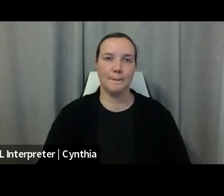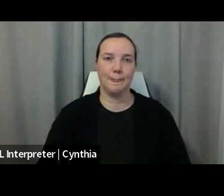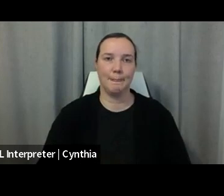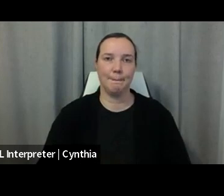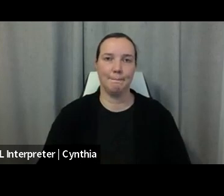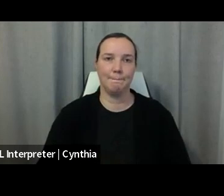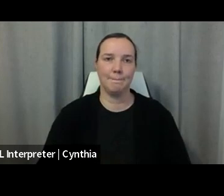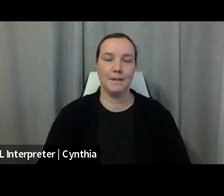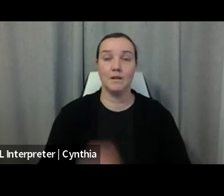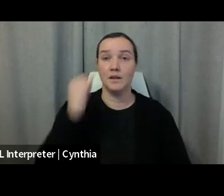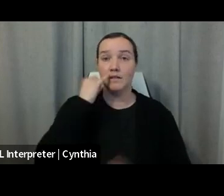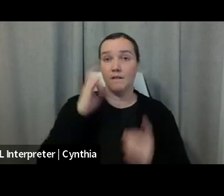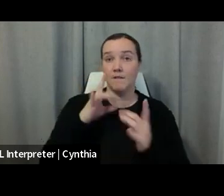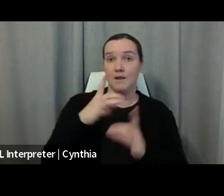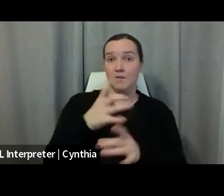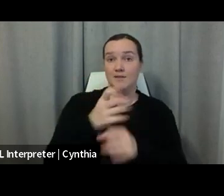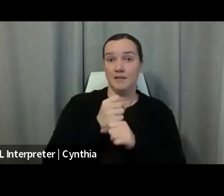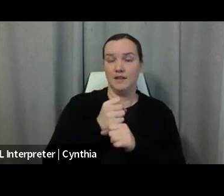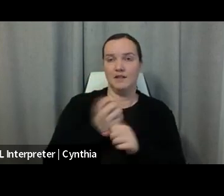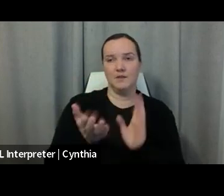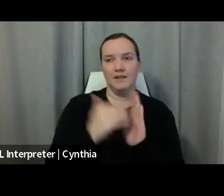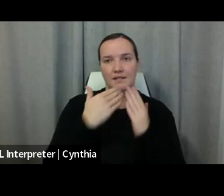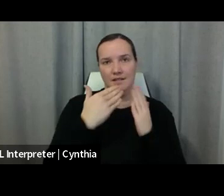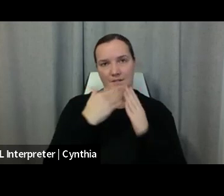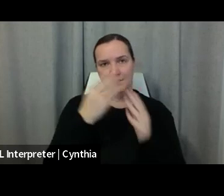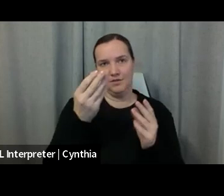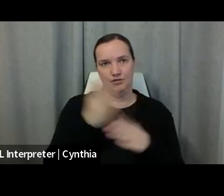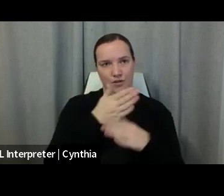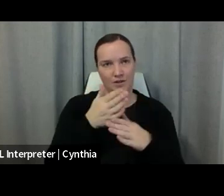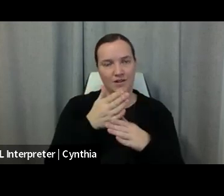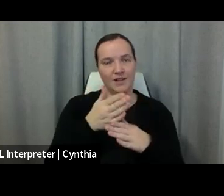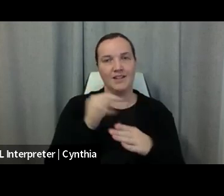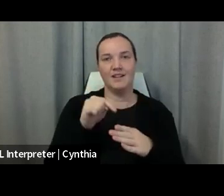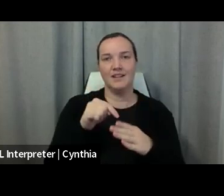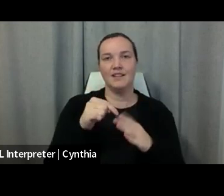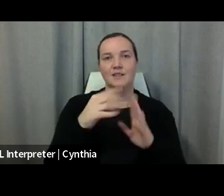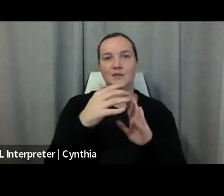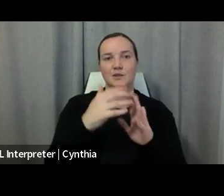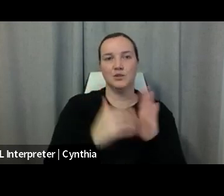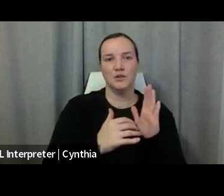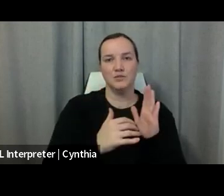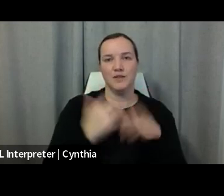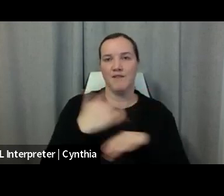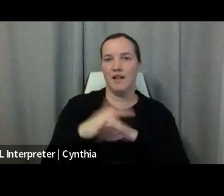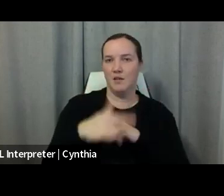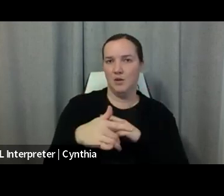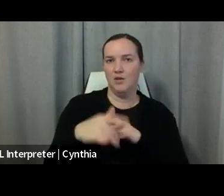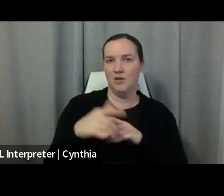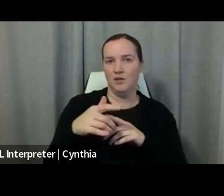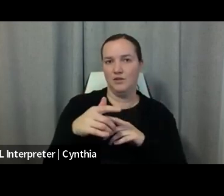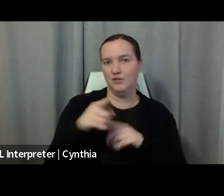And so when you receive feedback, again, thank you for sharing that. And this is just a script that you have in your package.